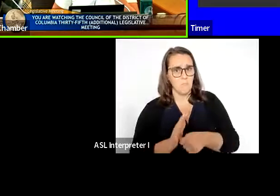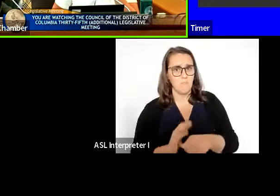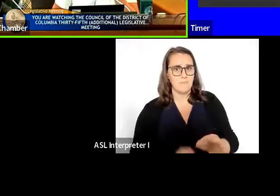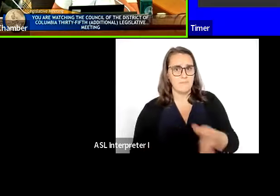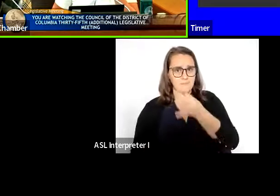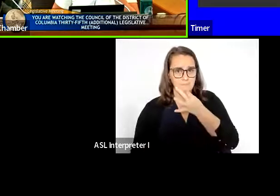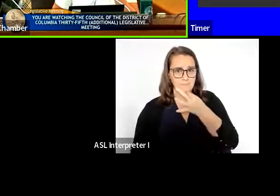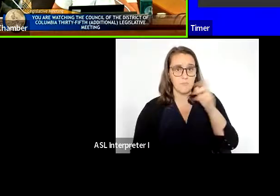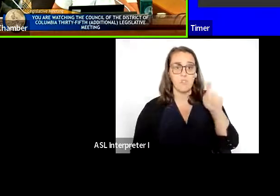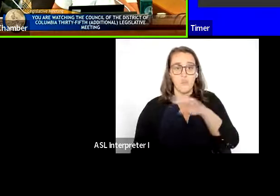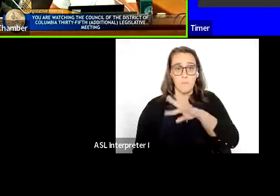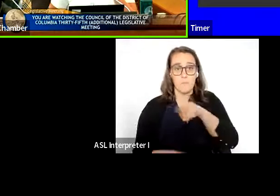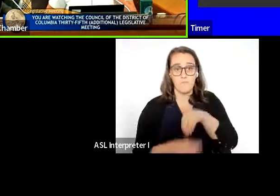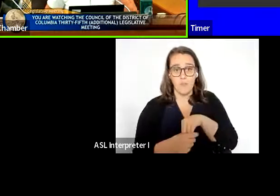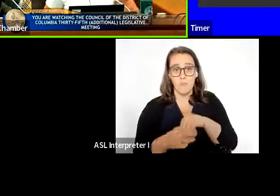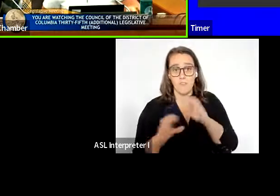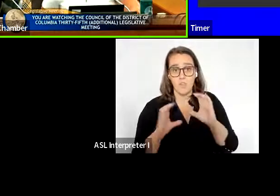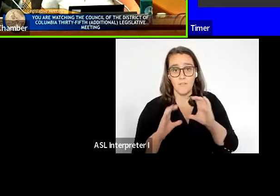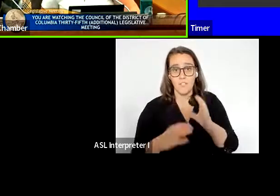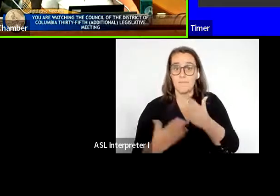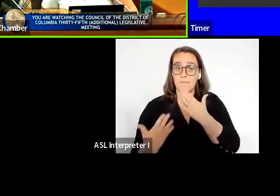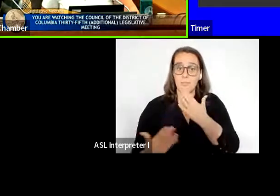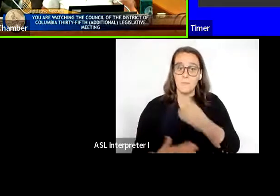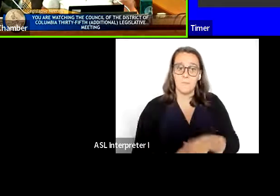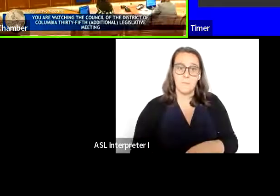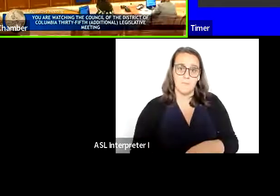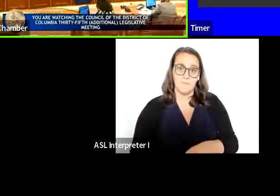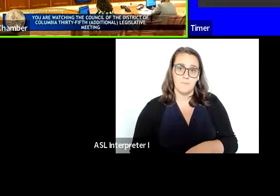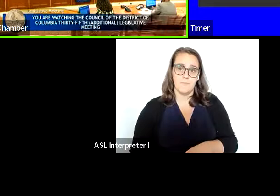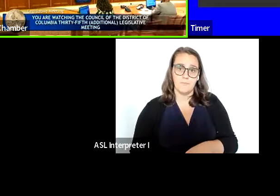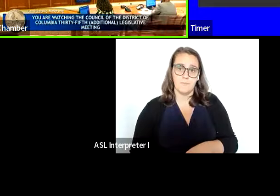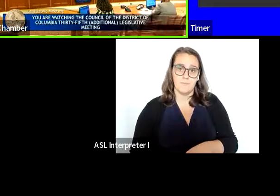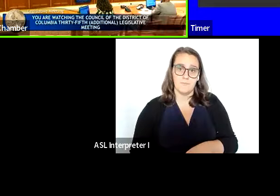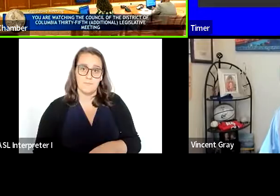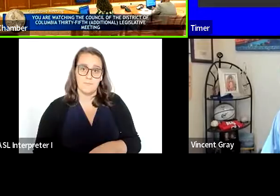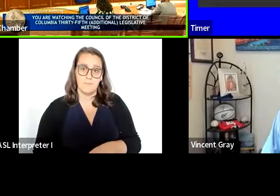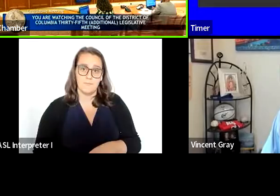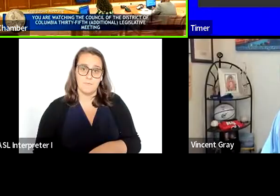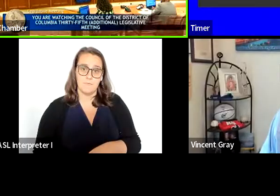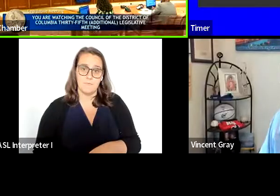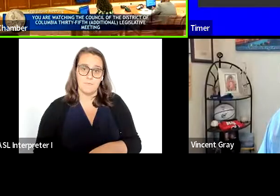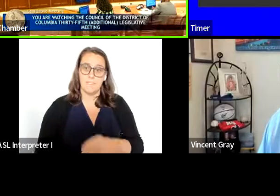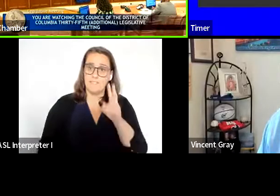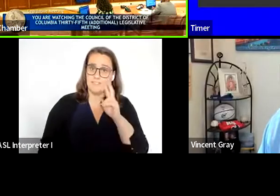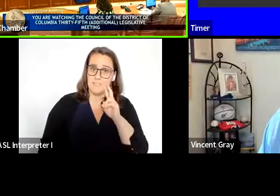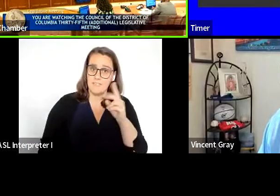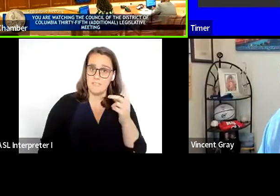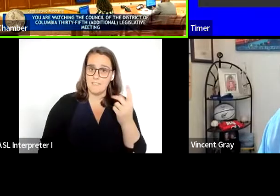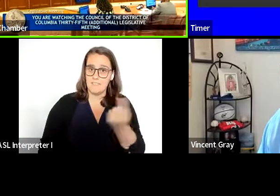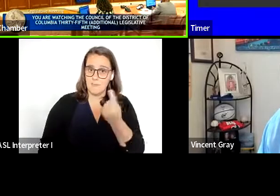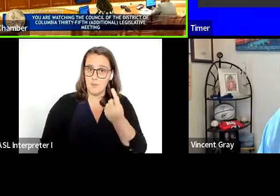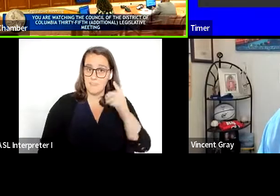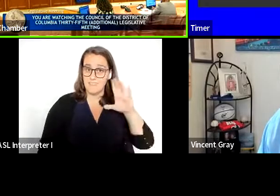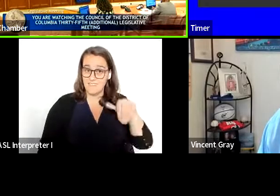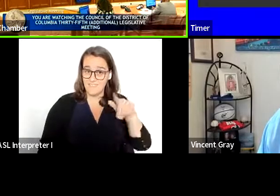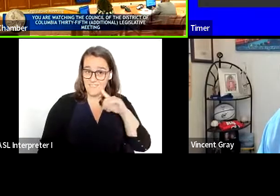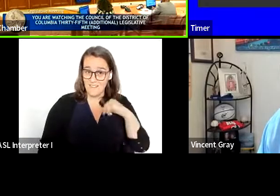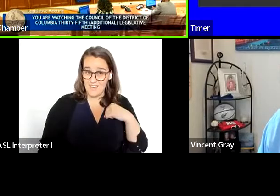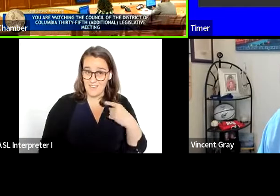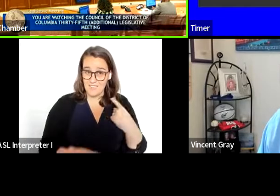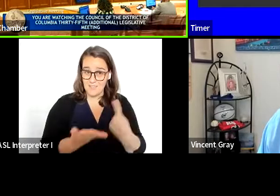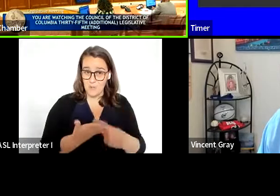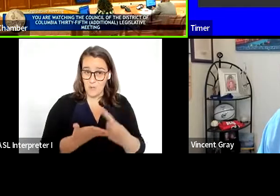be part of that conversation. Thank you. Thank you, Mr. Chairman. Let me see if there's anyone who has not spoken before I go to second